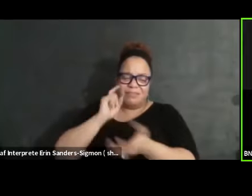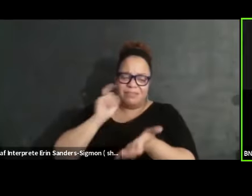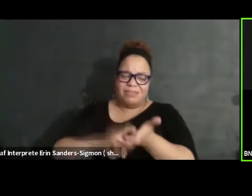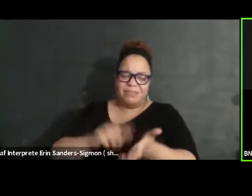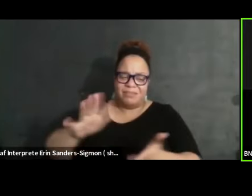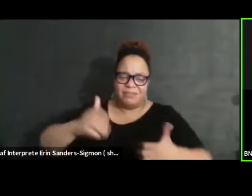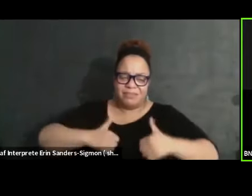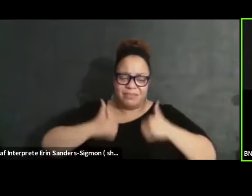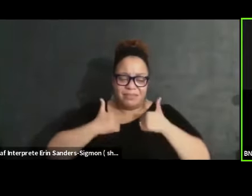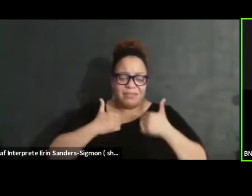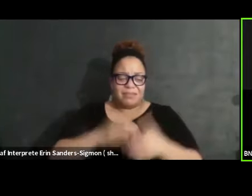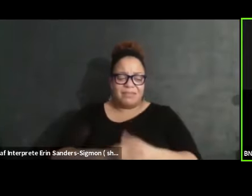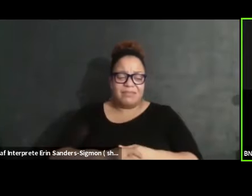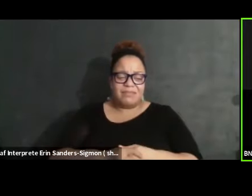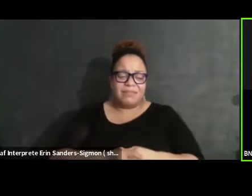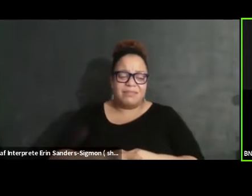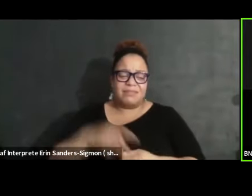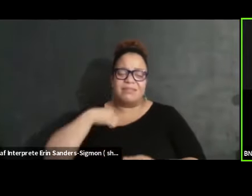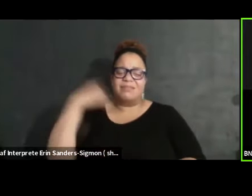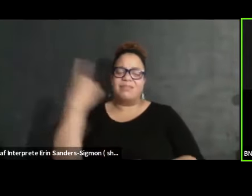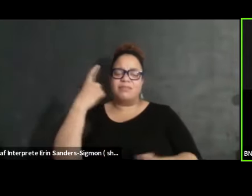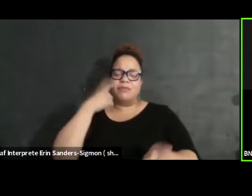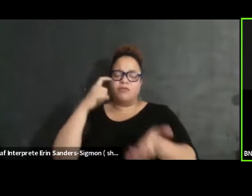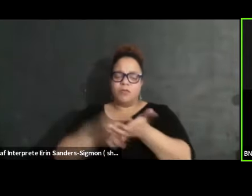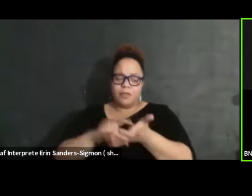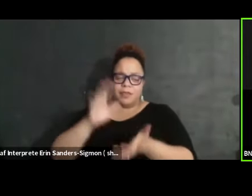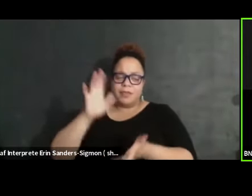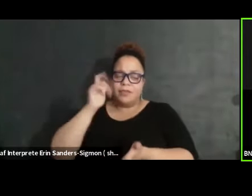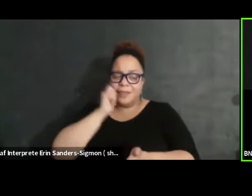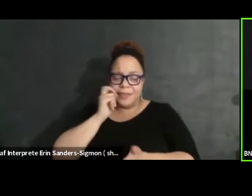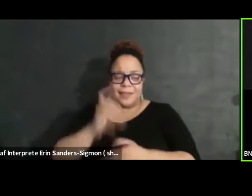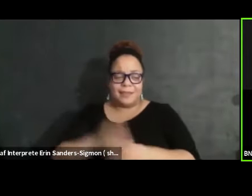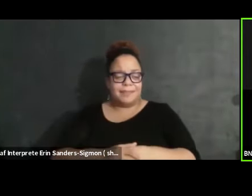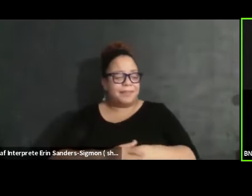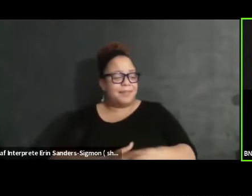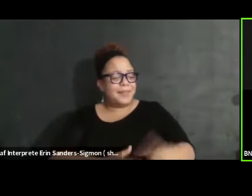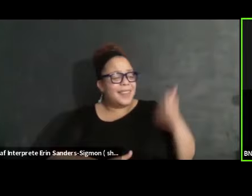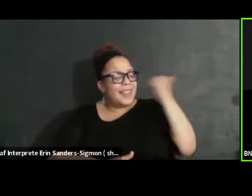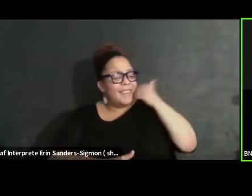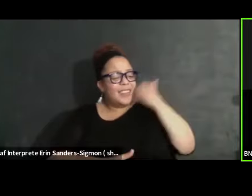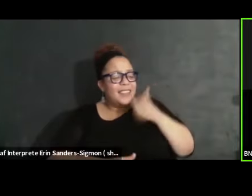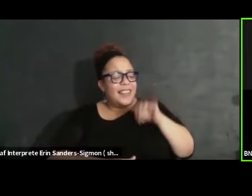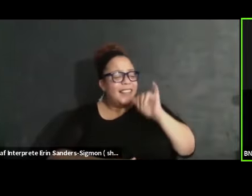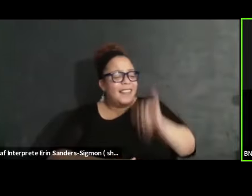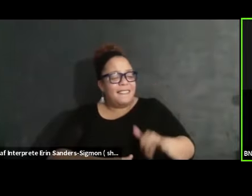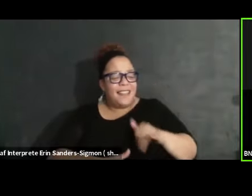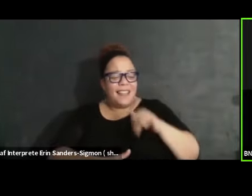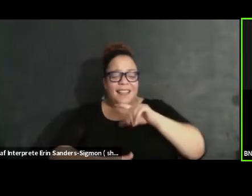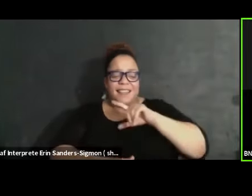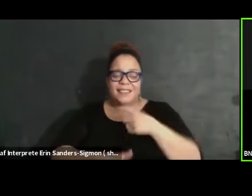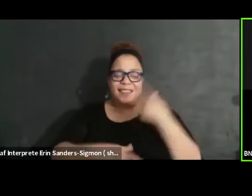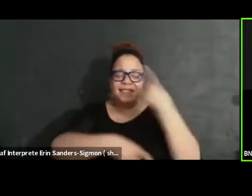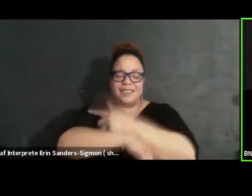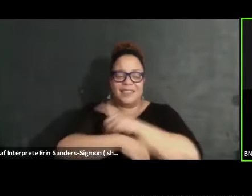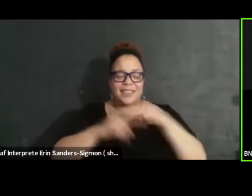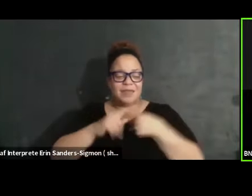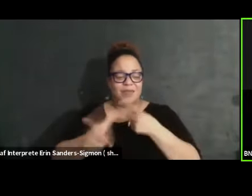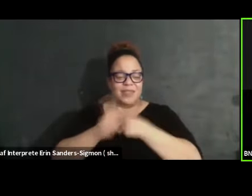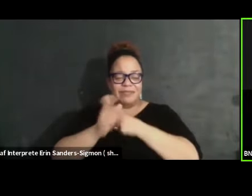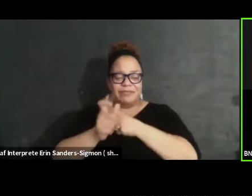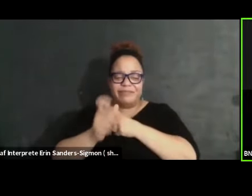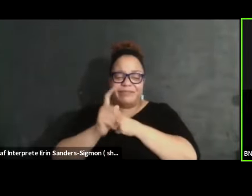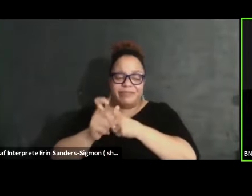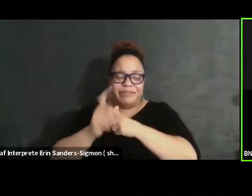skin. Runs often because every day is leg day when you're running from your problems. As I run, we live in fear of